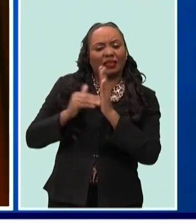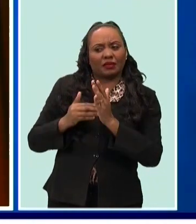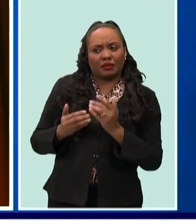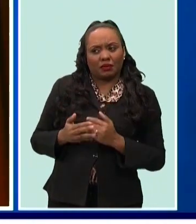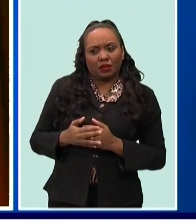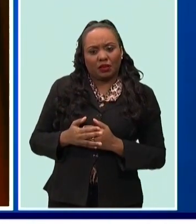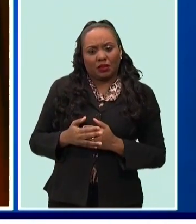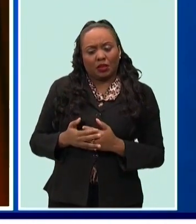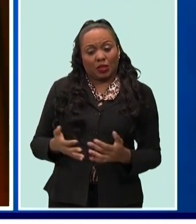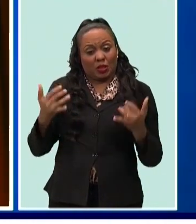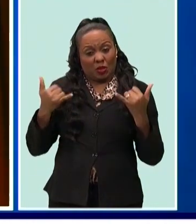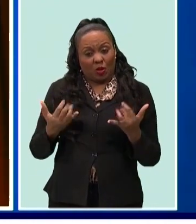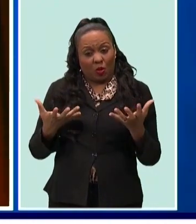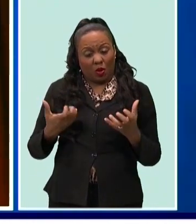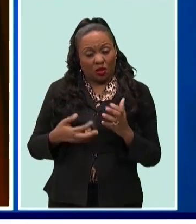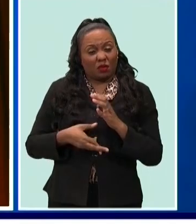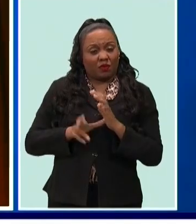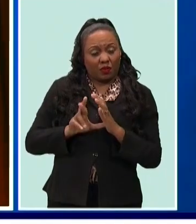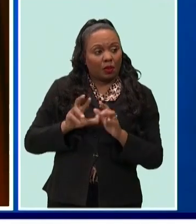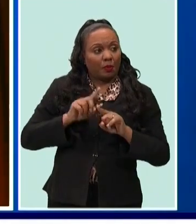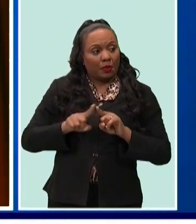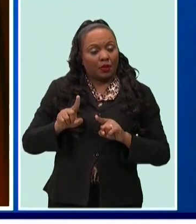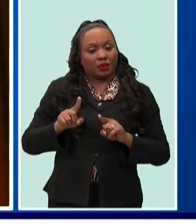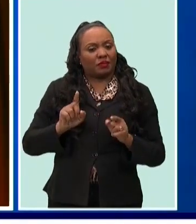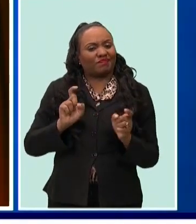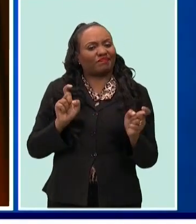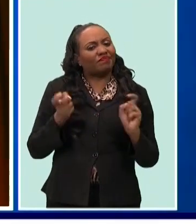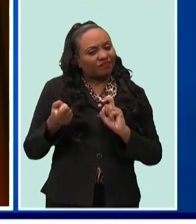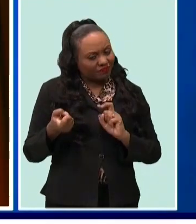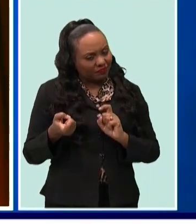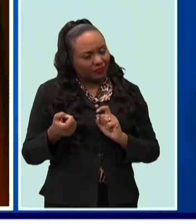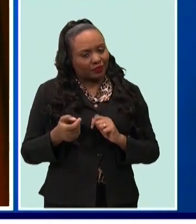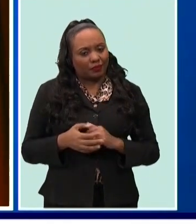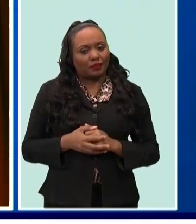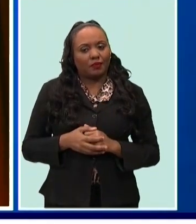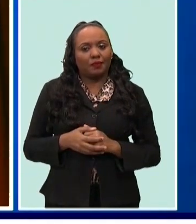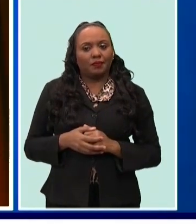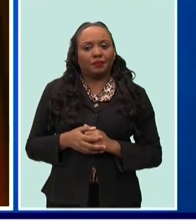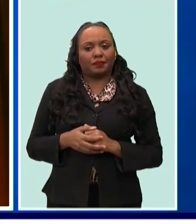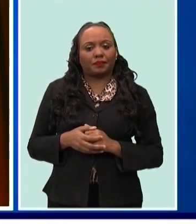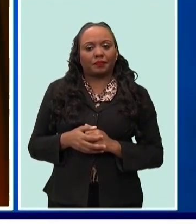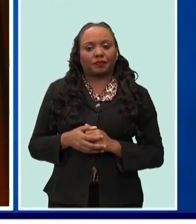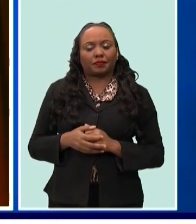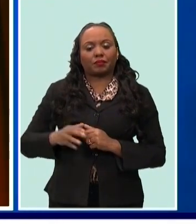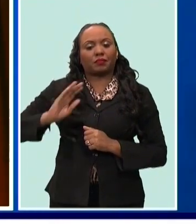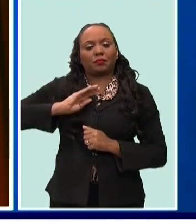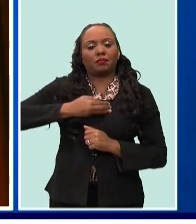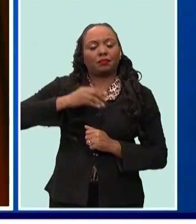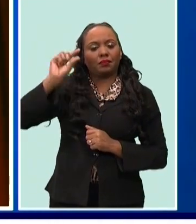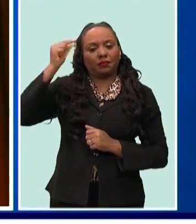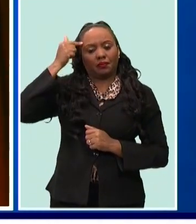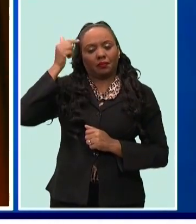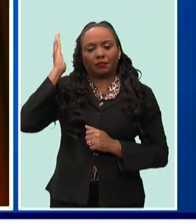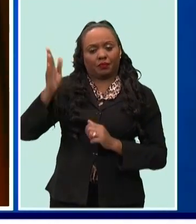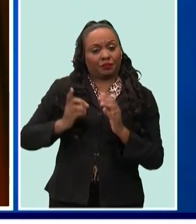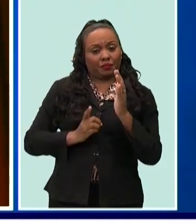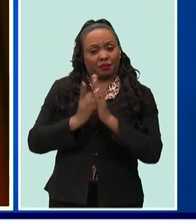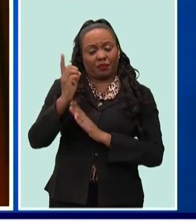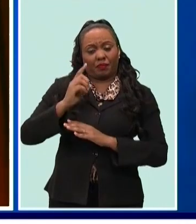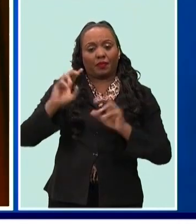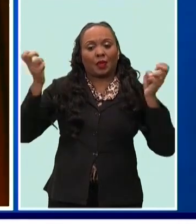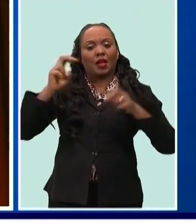review, but indeed to implement and change. So to address these concerns, our government will develop a national